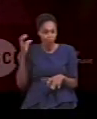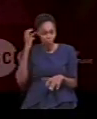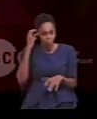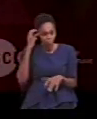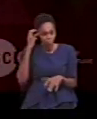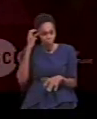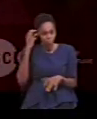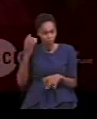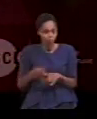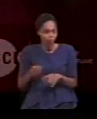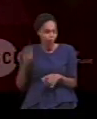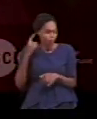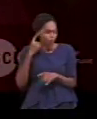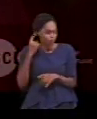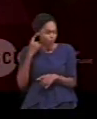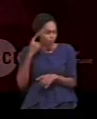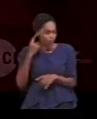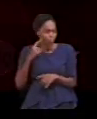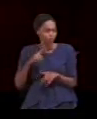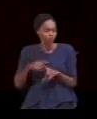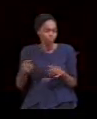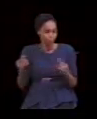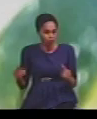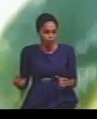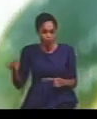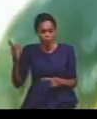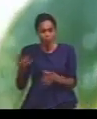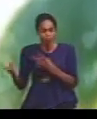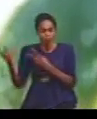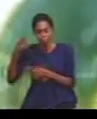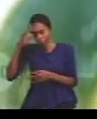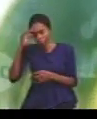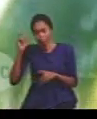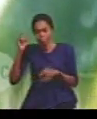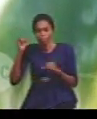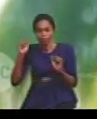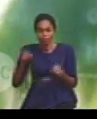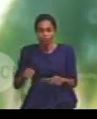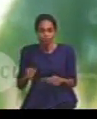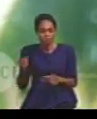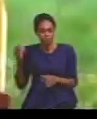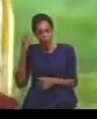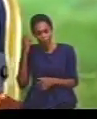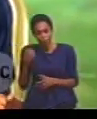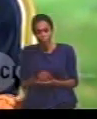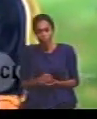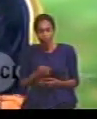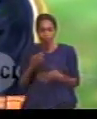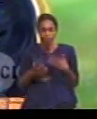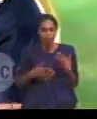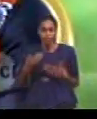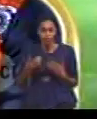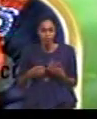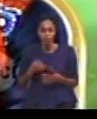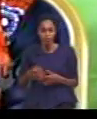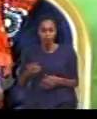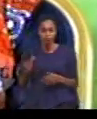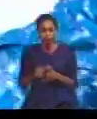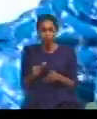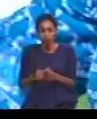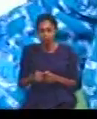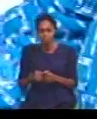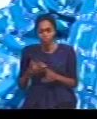hear very well. Praise the Lord. The joy of every mother is to see your child talk,